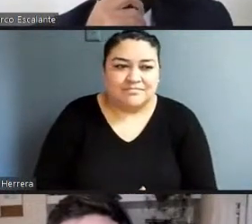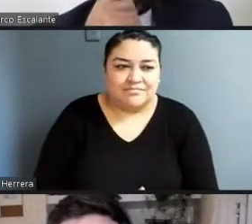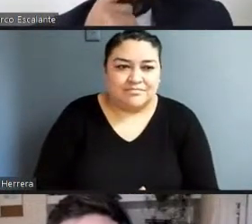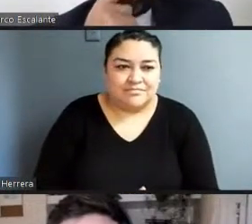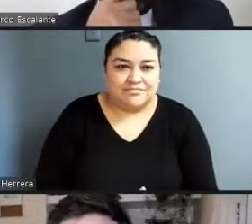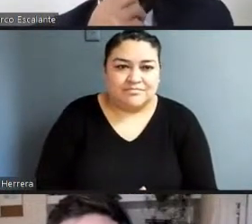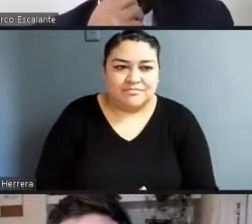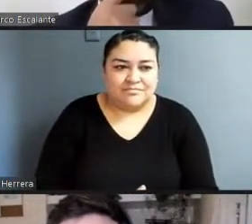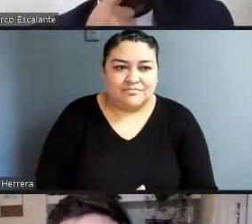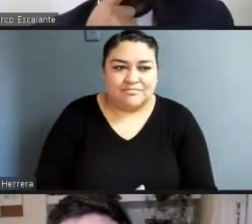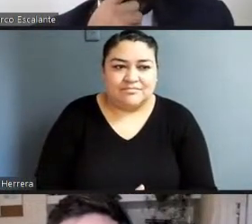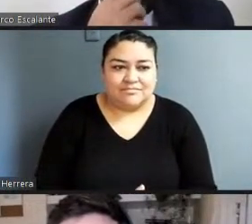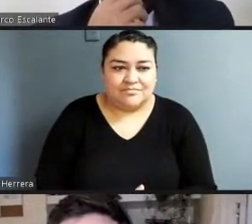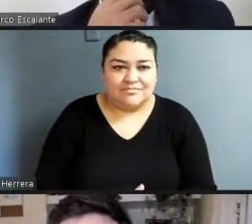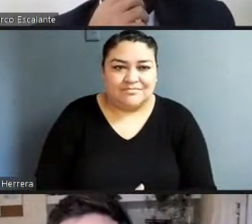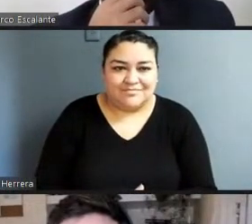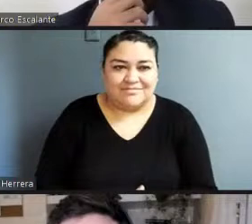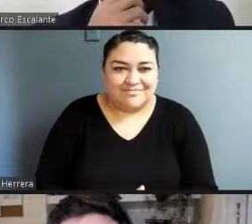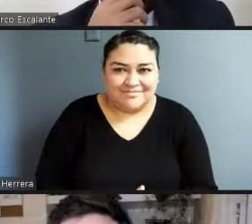make.